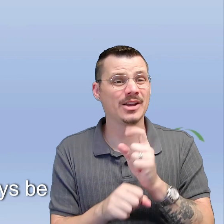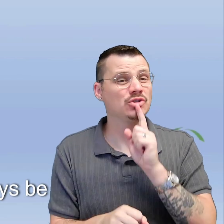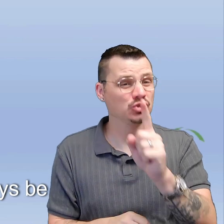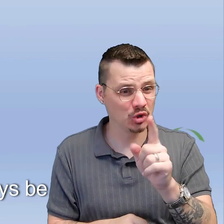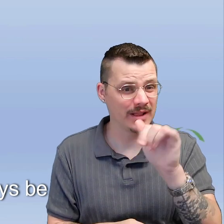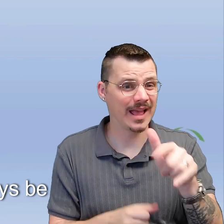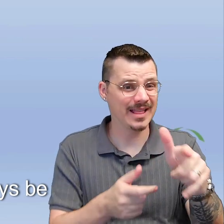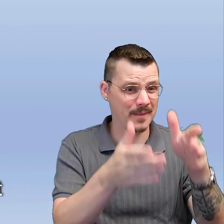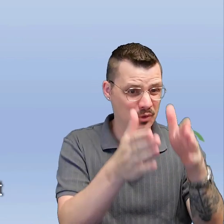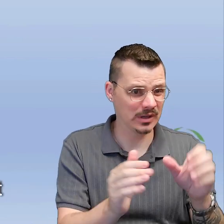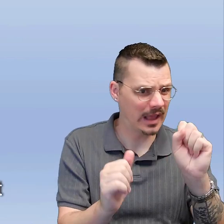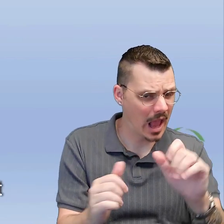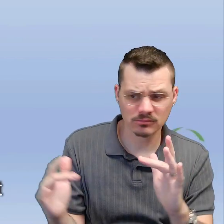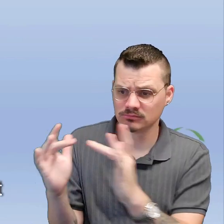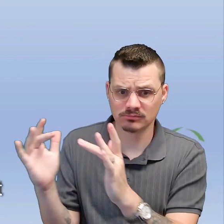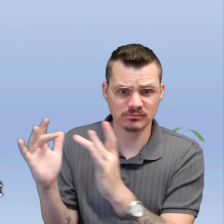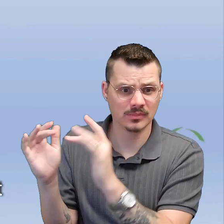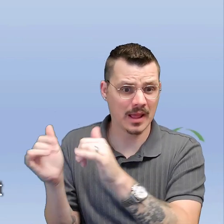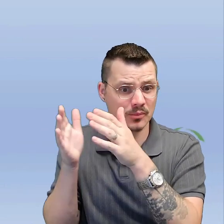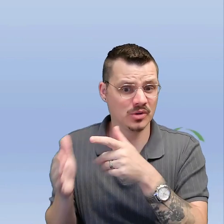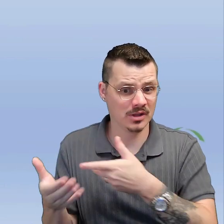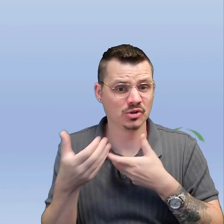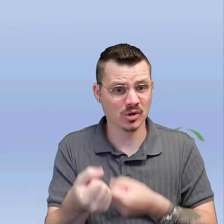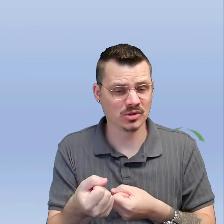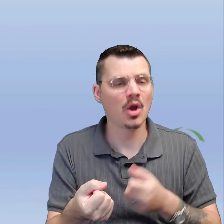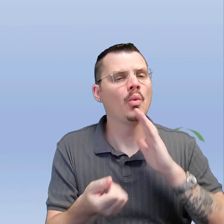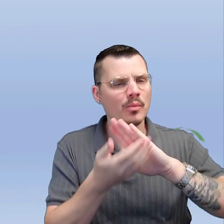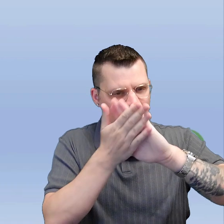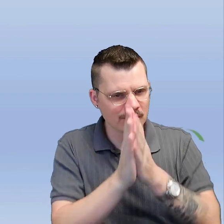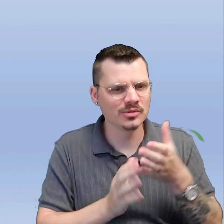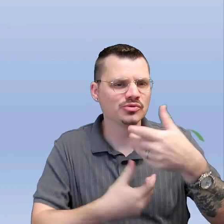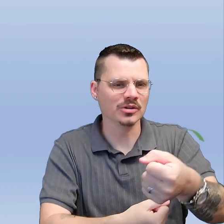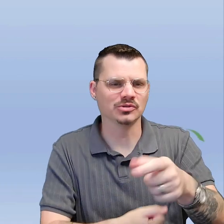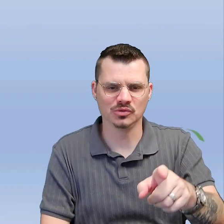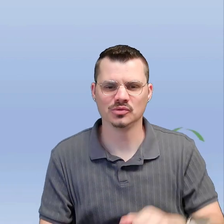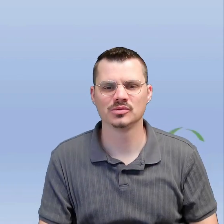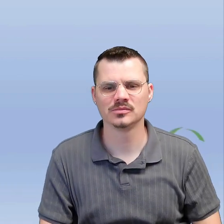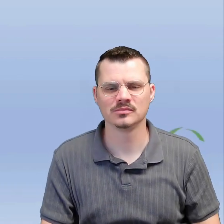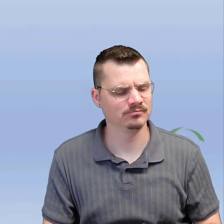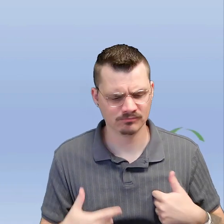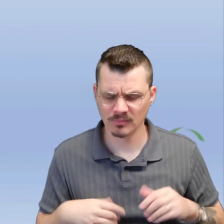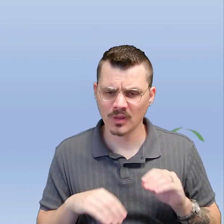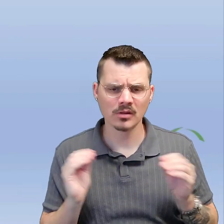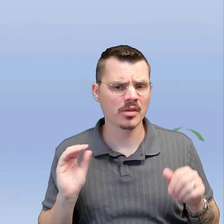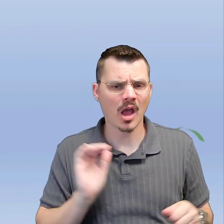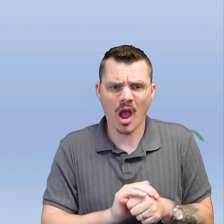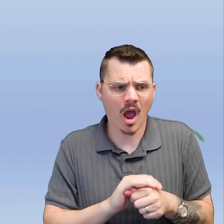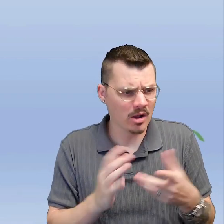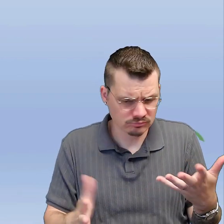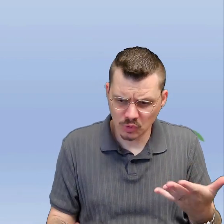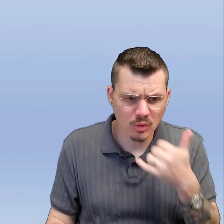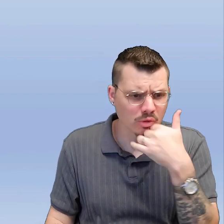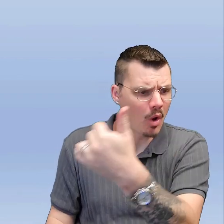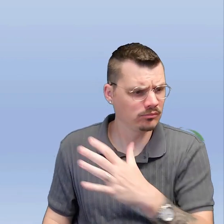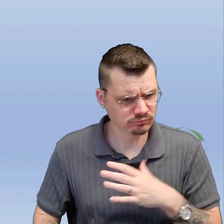can always be in touch with the person they trust makes you more trustworthy. Yeah, I got nothing to hide. Yeah, call